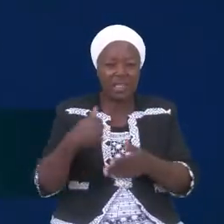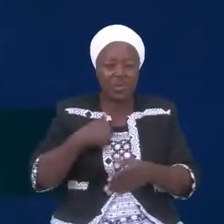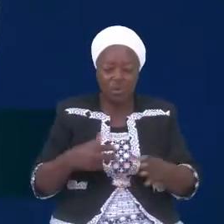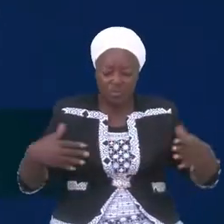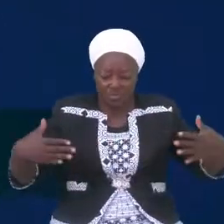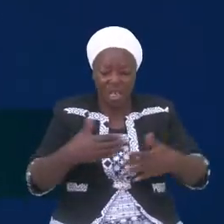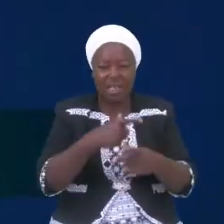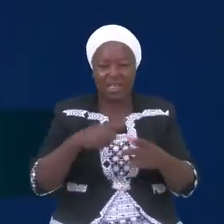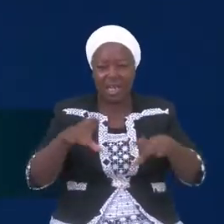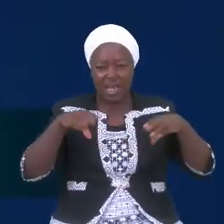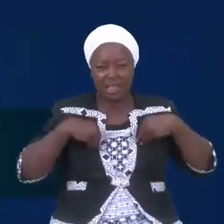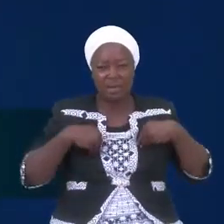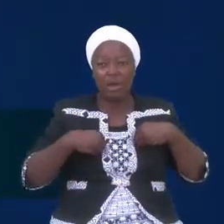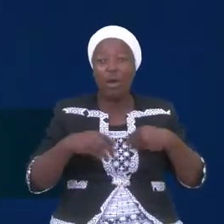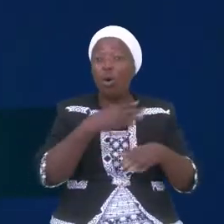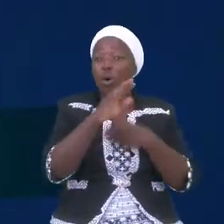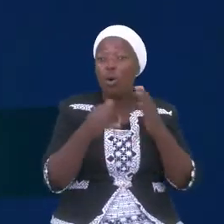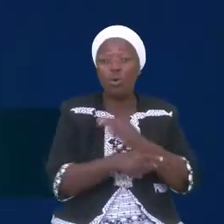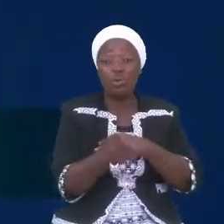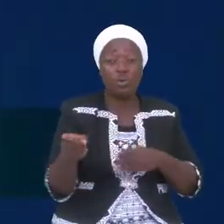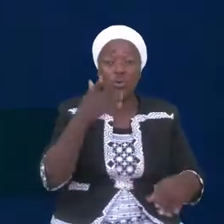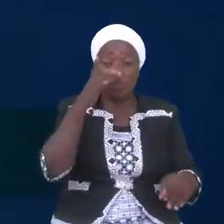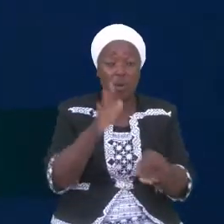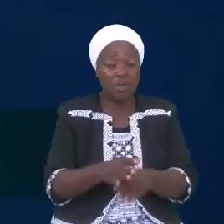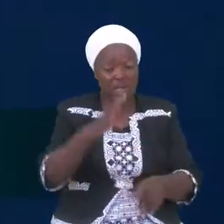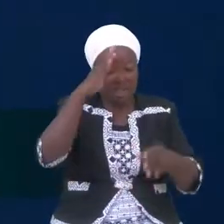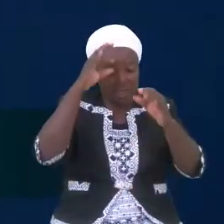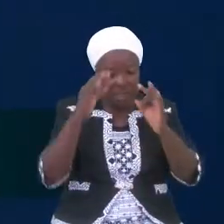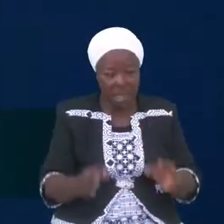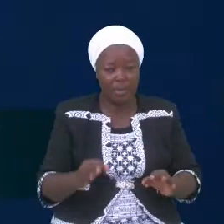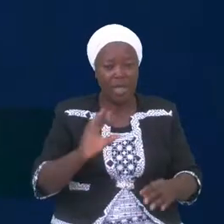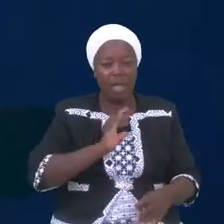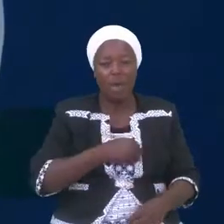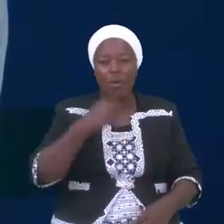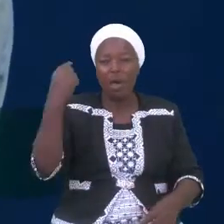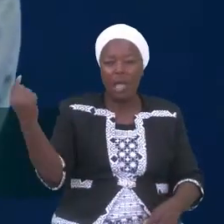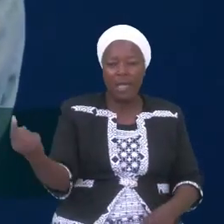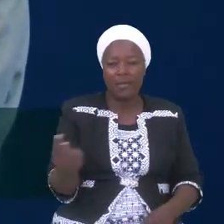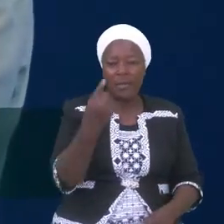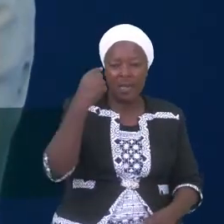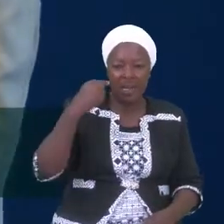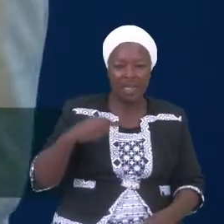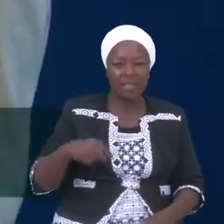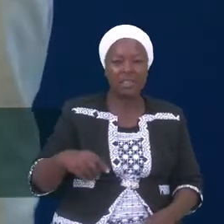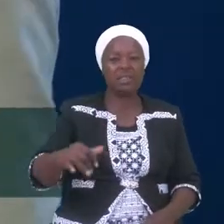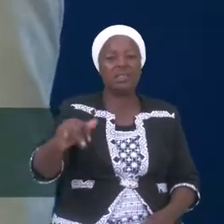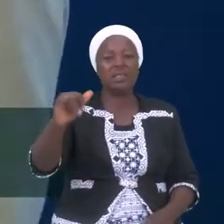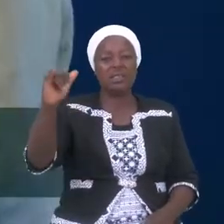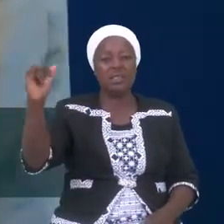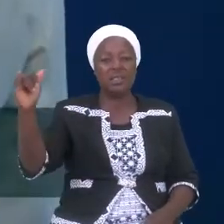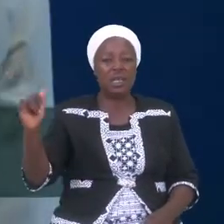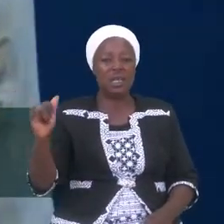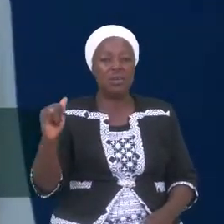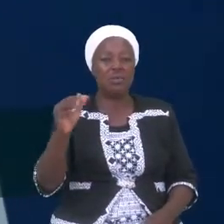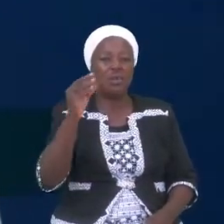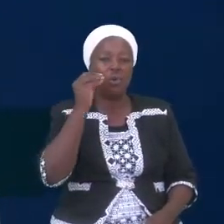those promises determine our everlasting